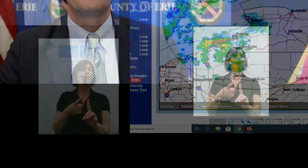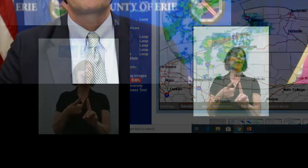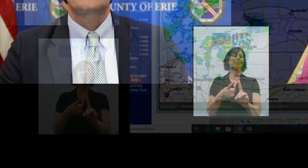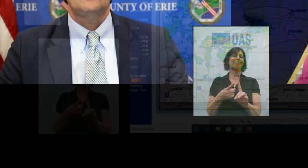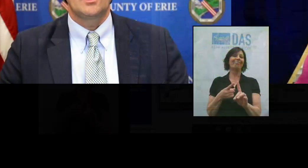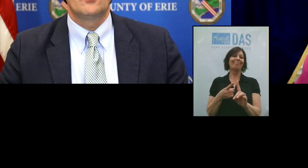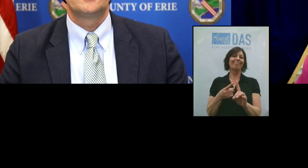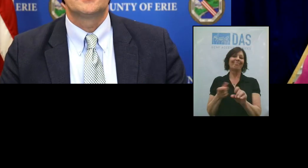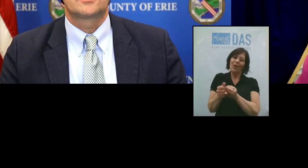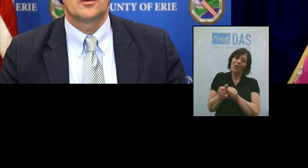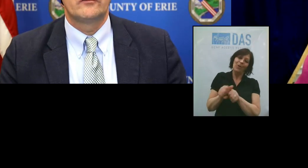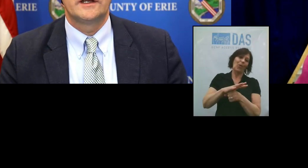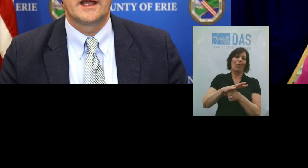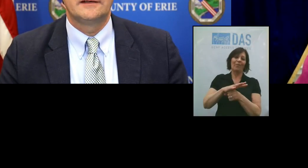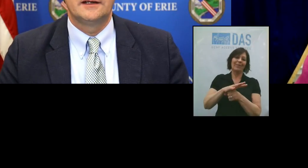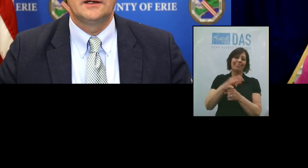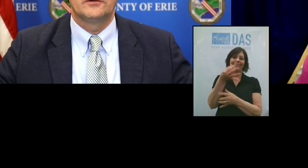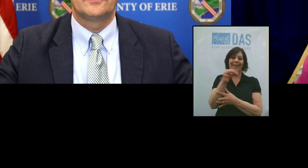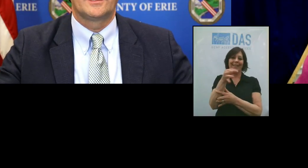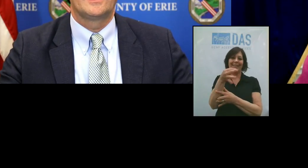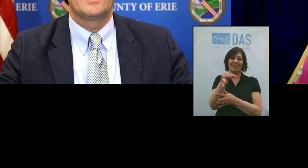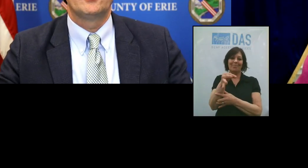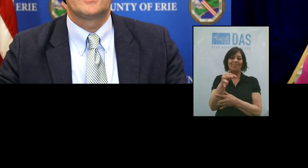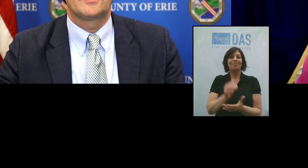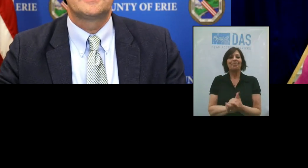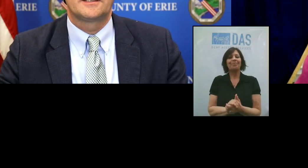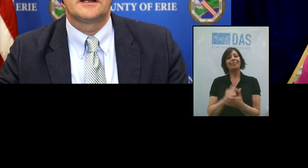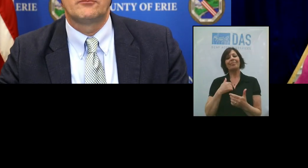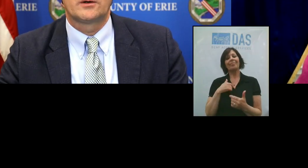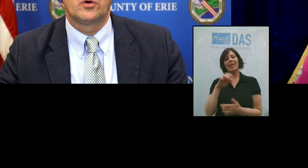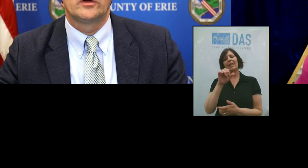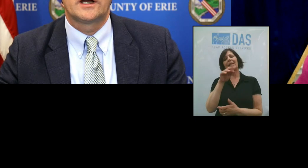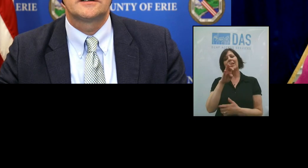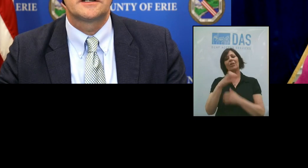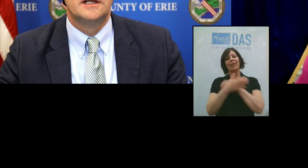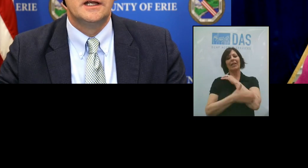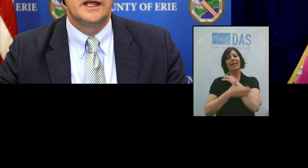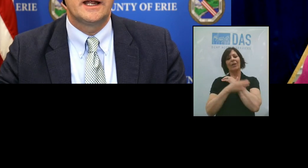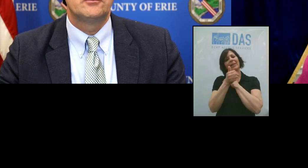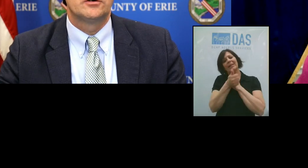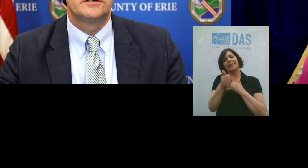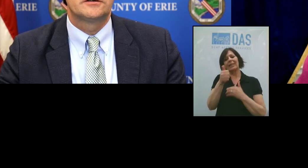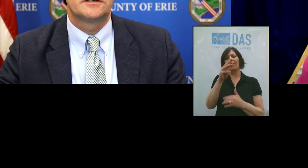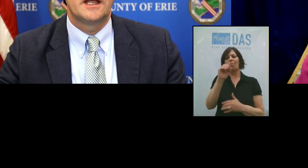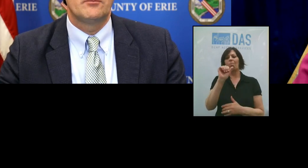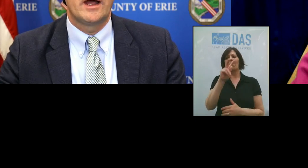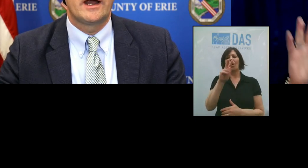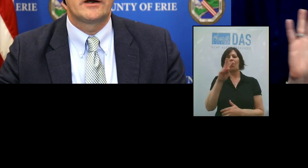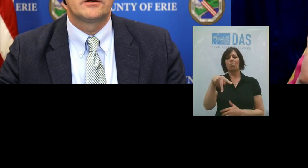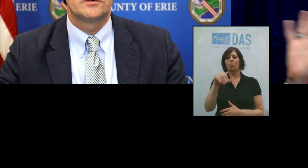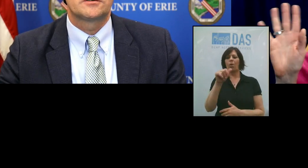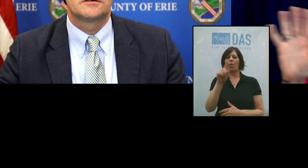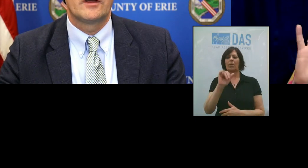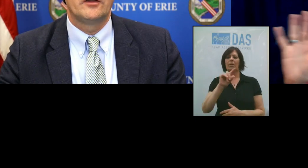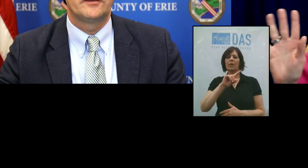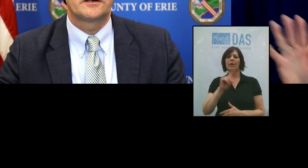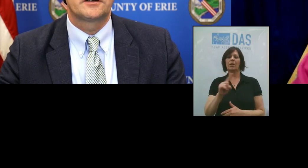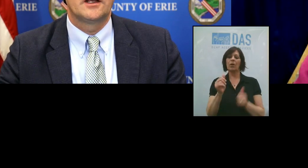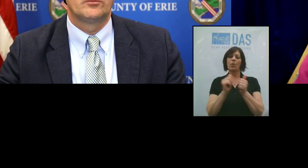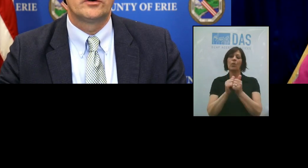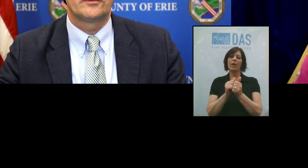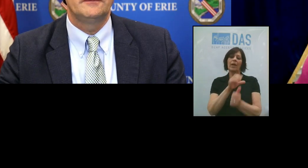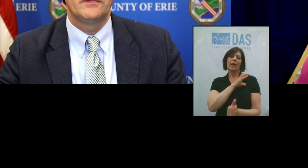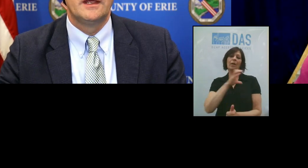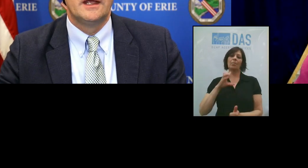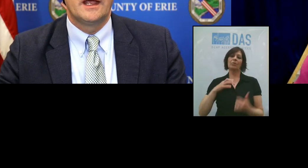about, which is COVID-19. Once again, I'm Erie County Executive Mark Poloncarz, and I'm joined here today by our Commissioner of Health, Dr.